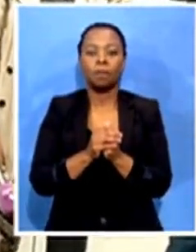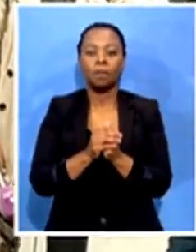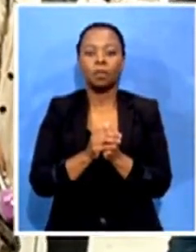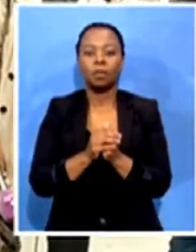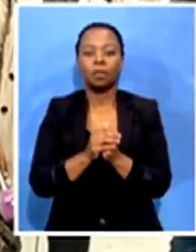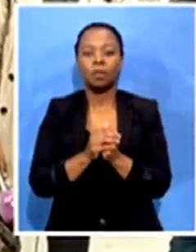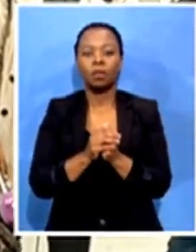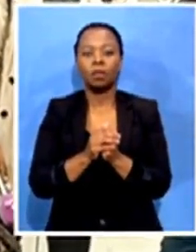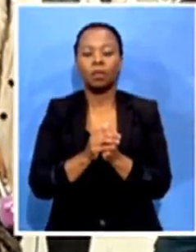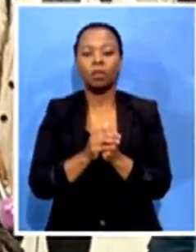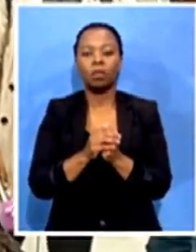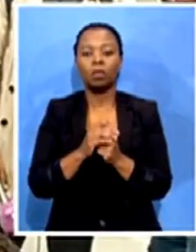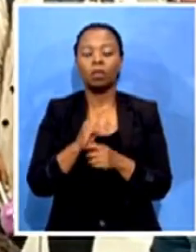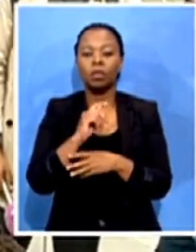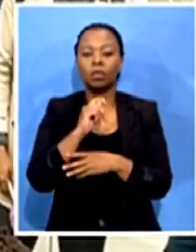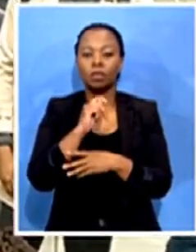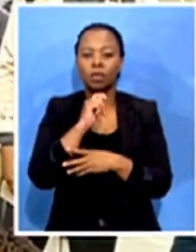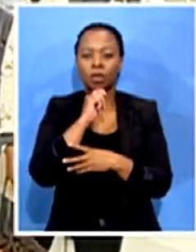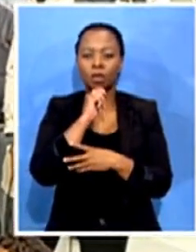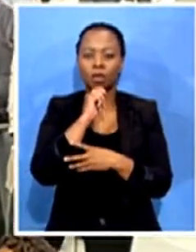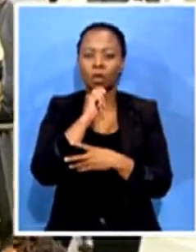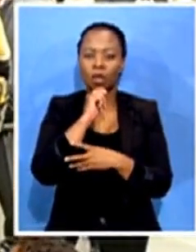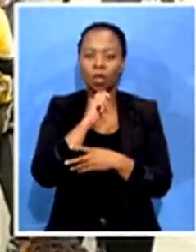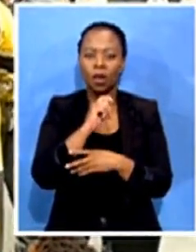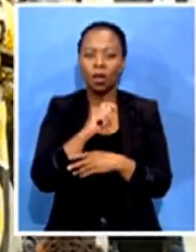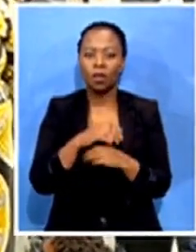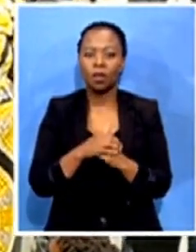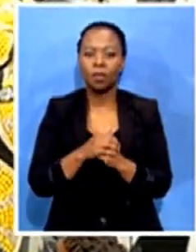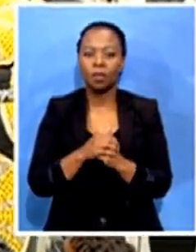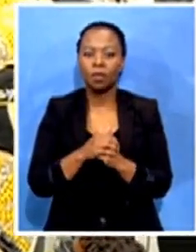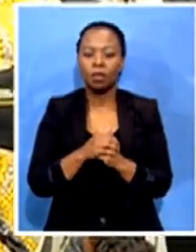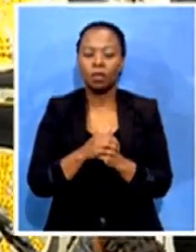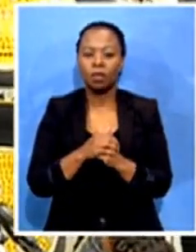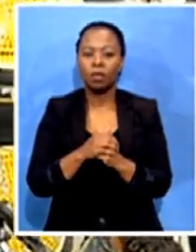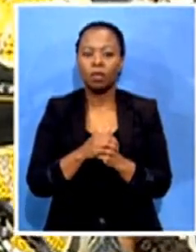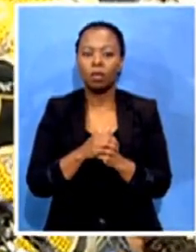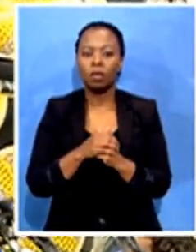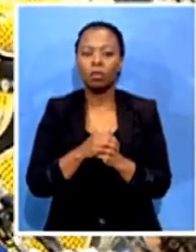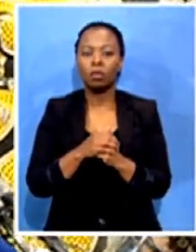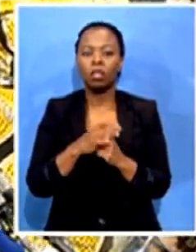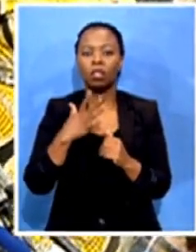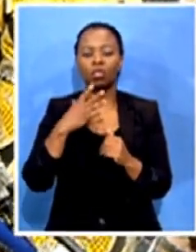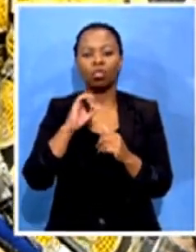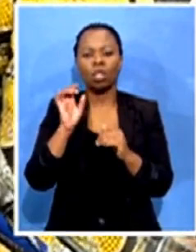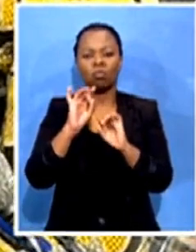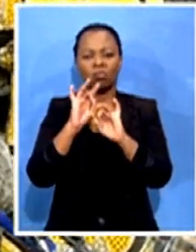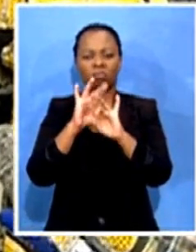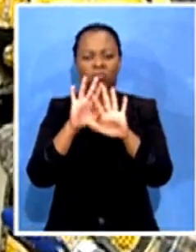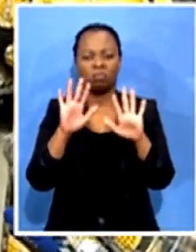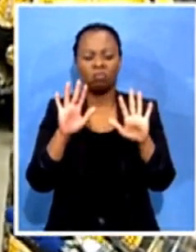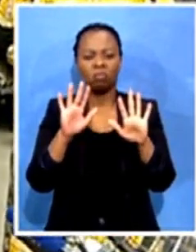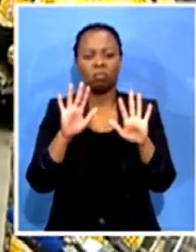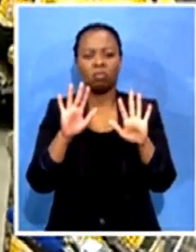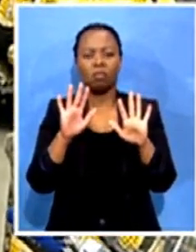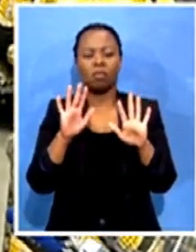looking at healthcare workers, just looking at infection rates on healthcare workers, and also is there an update on the